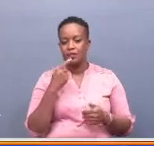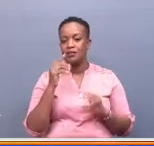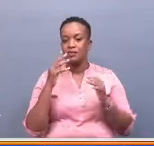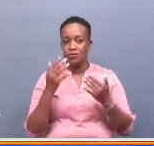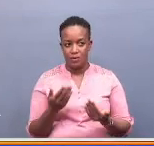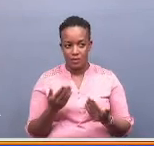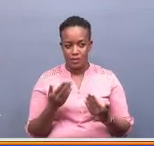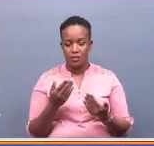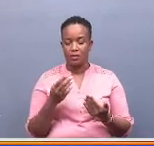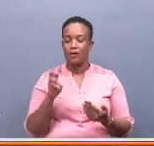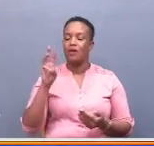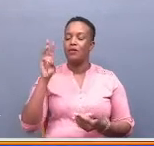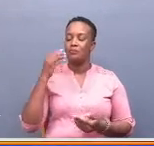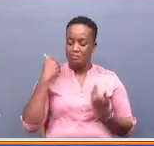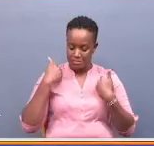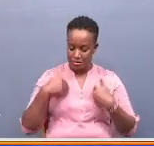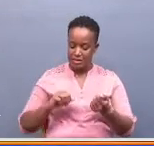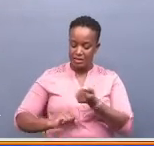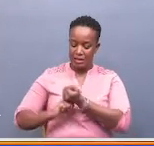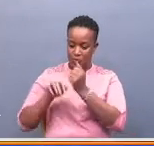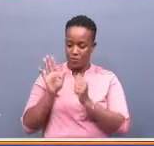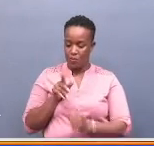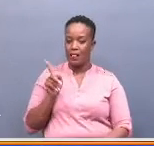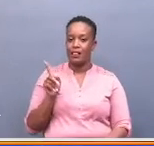I'm going to support you.